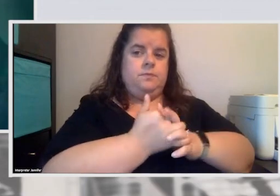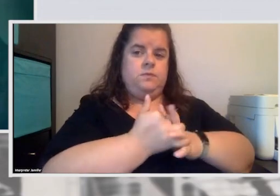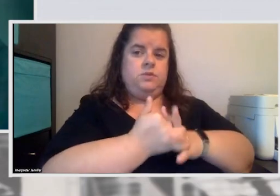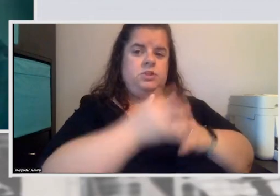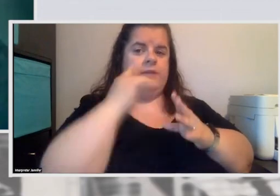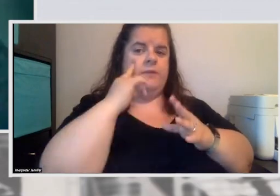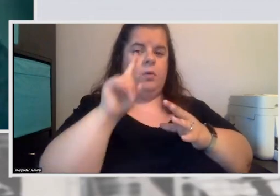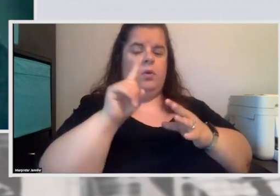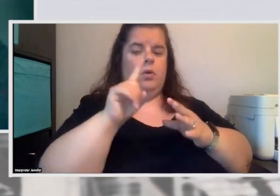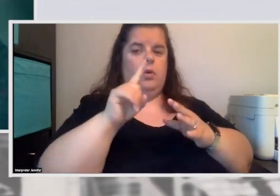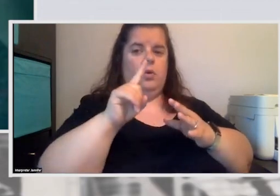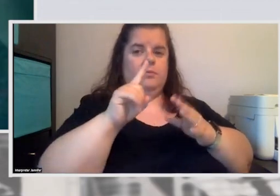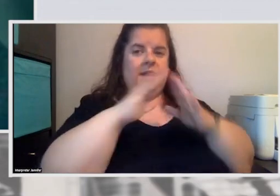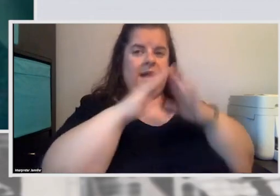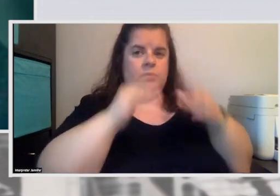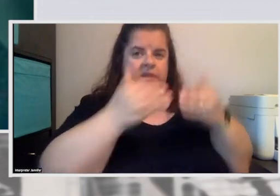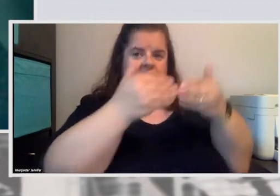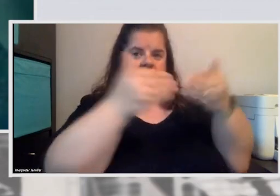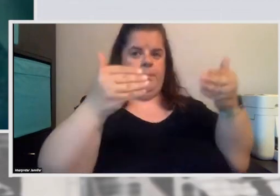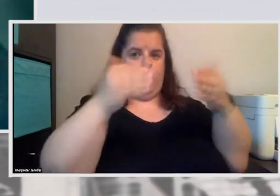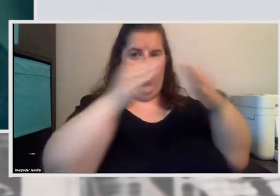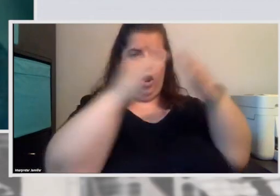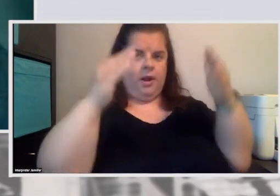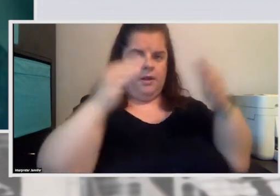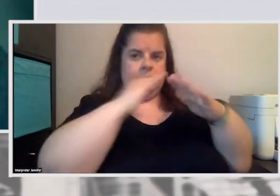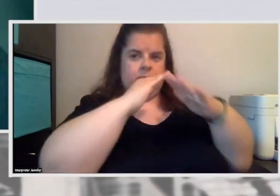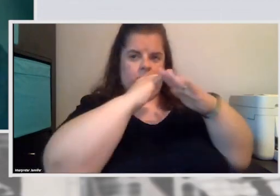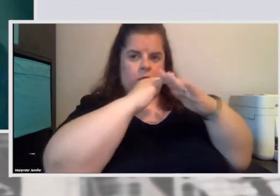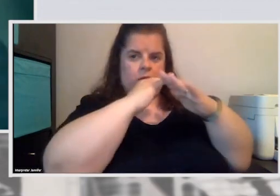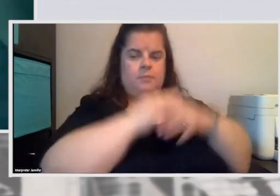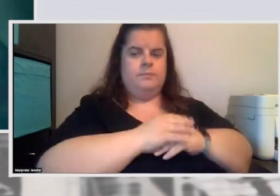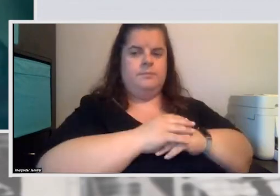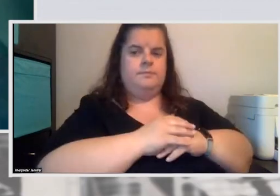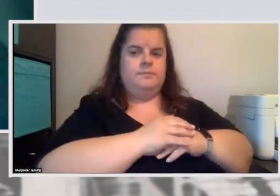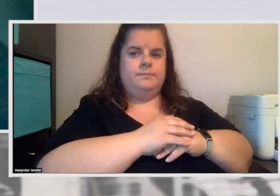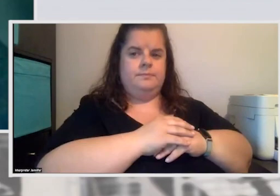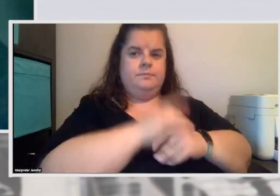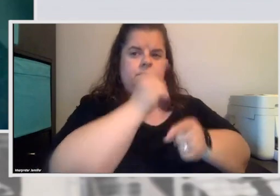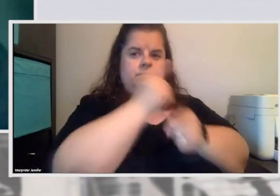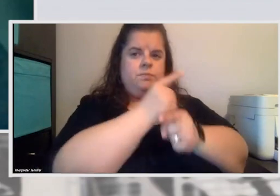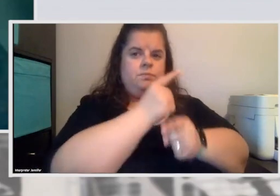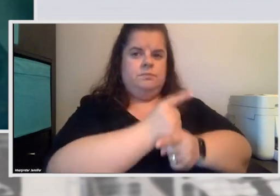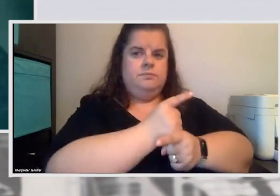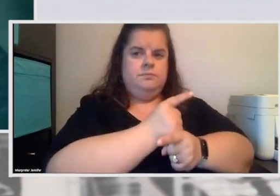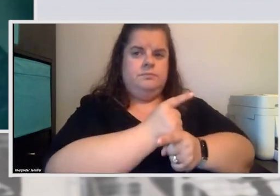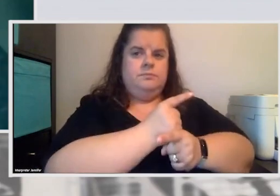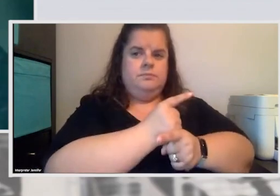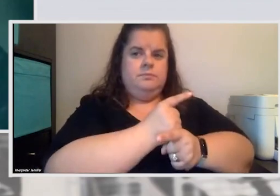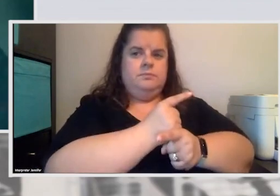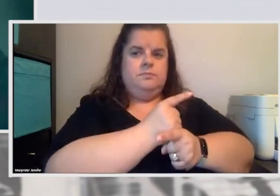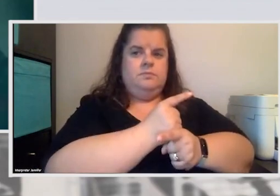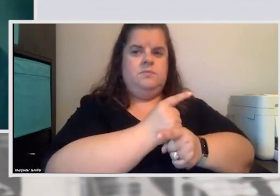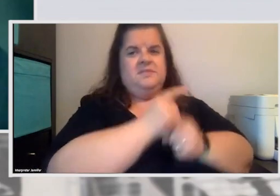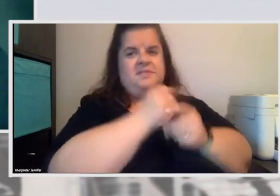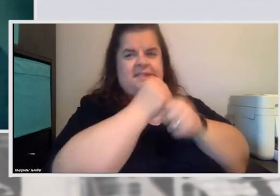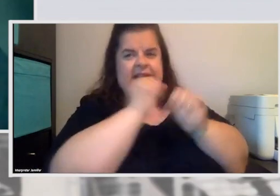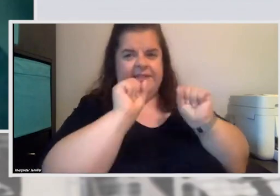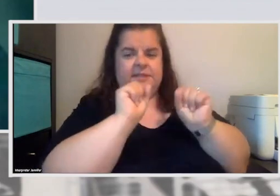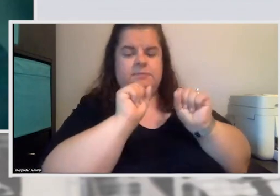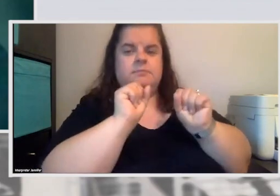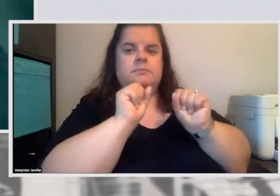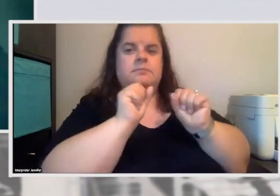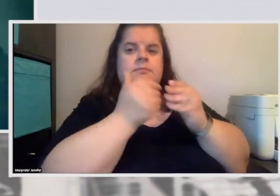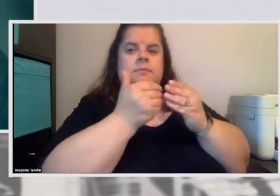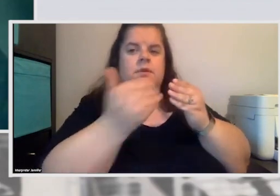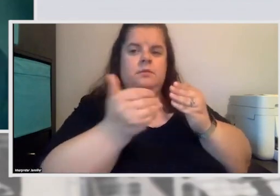boarding up, or I guess just the appropriate remedial measures on